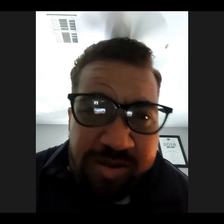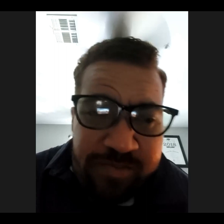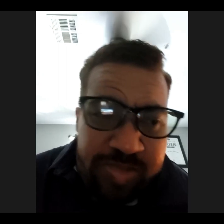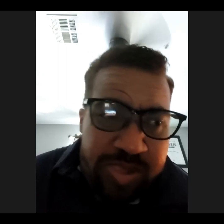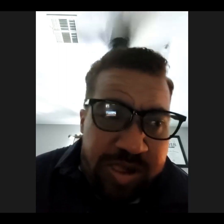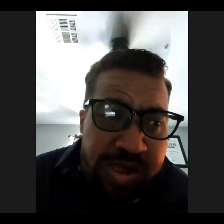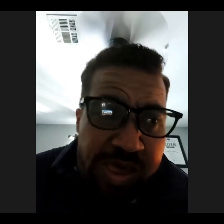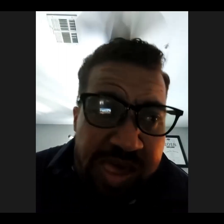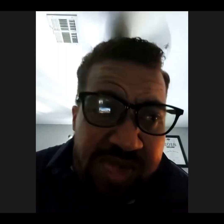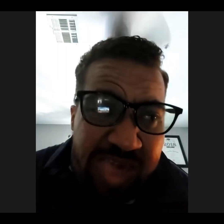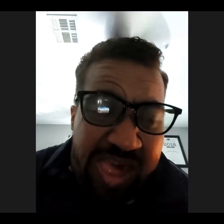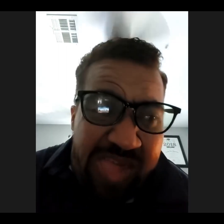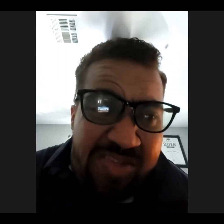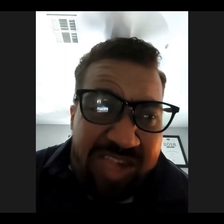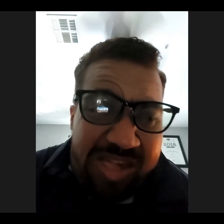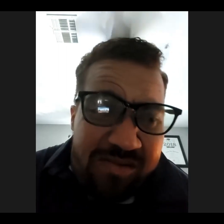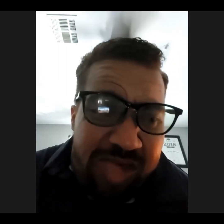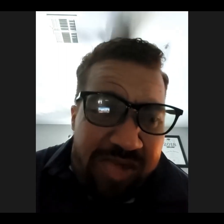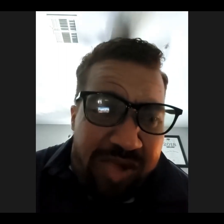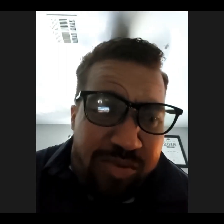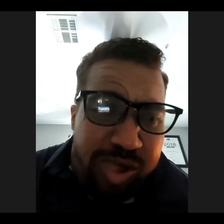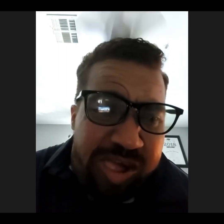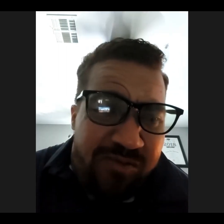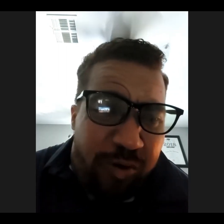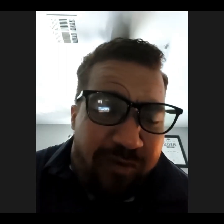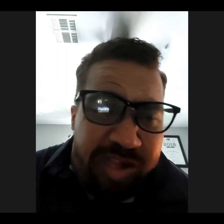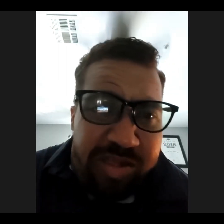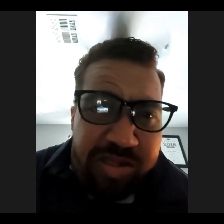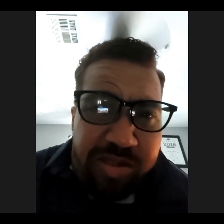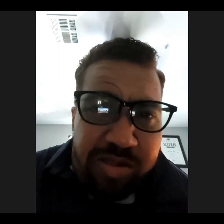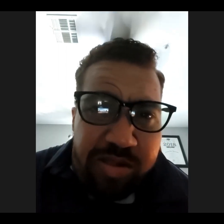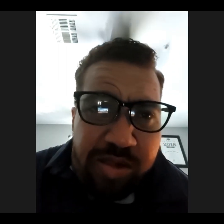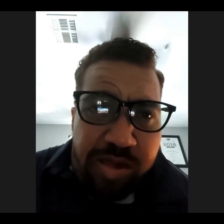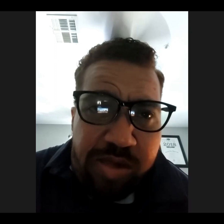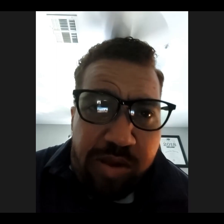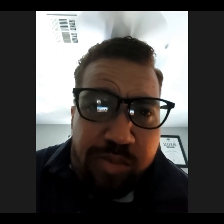and I think that like being involved